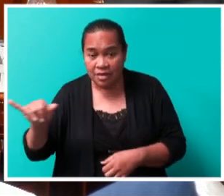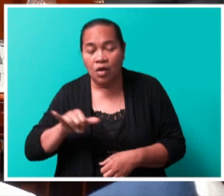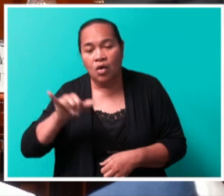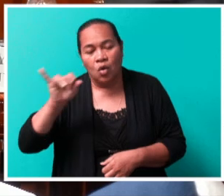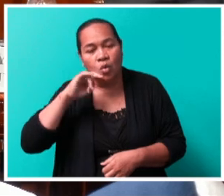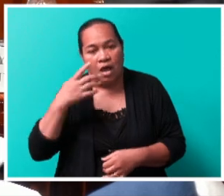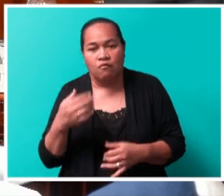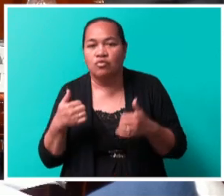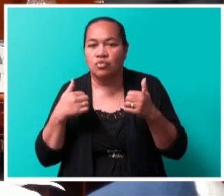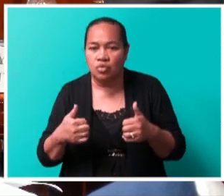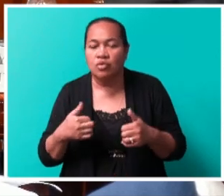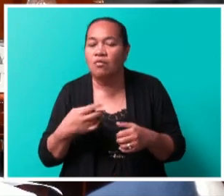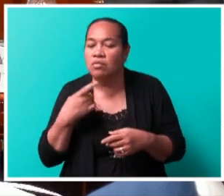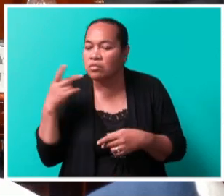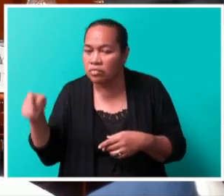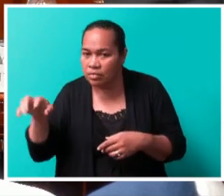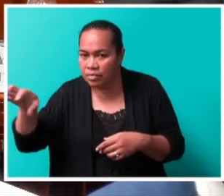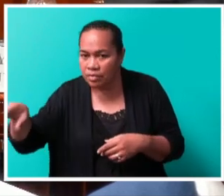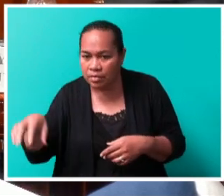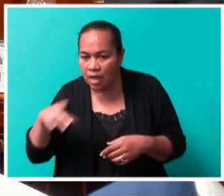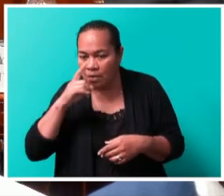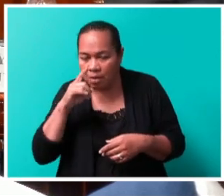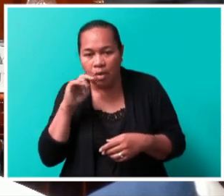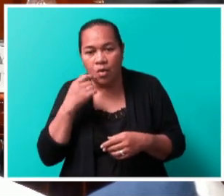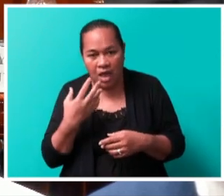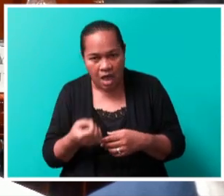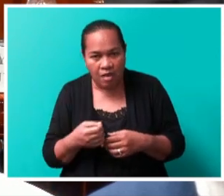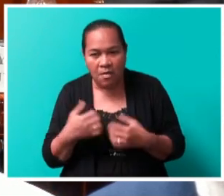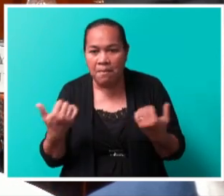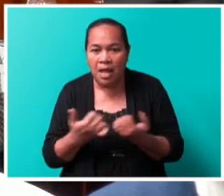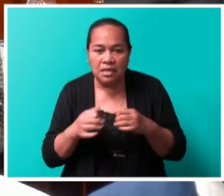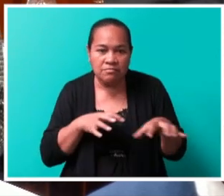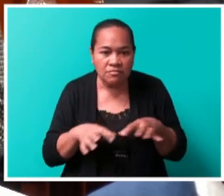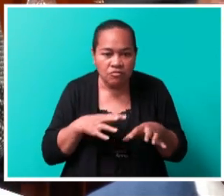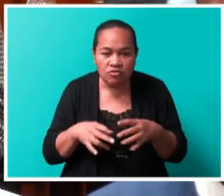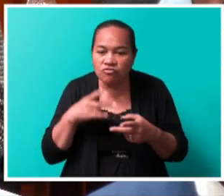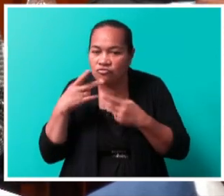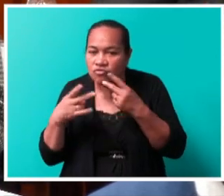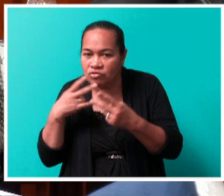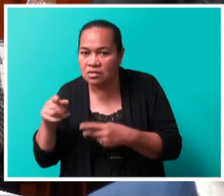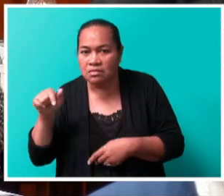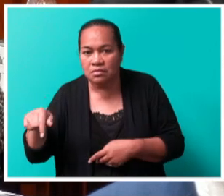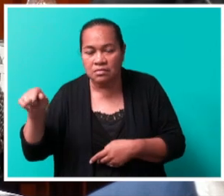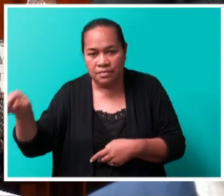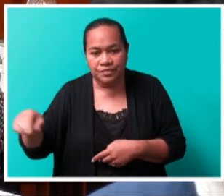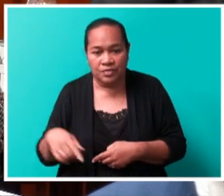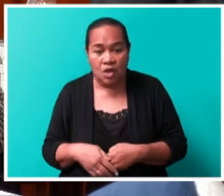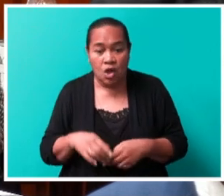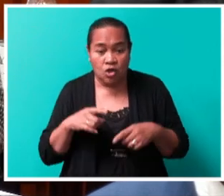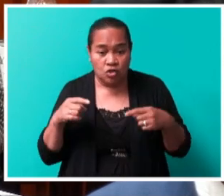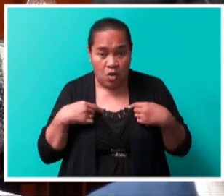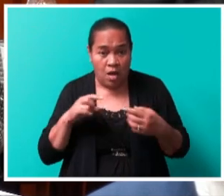in accommodation, tours, and local supply chains. The Domestic Air Subsidy Program